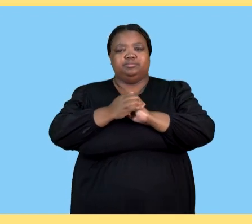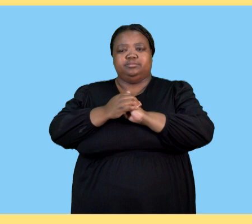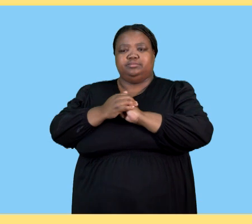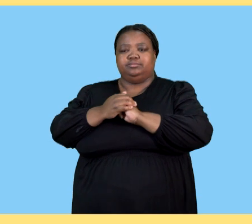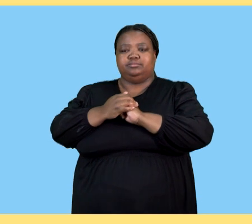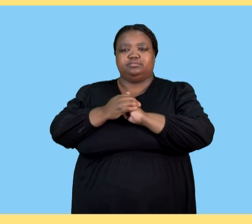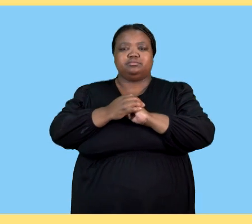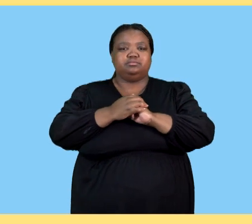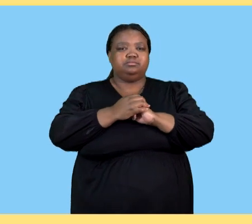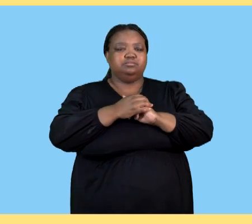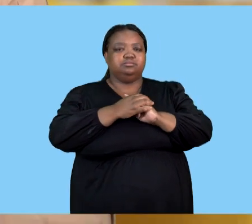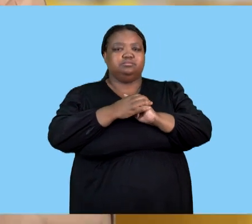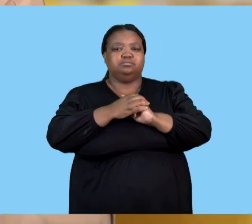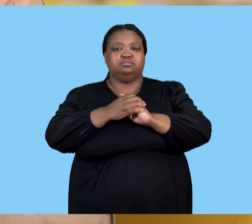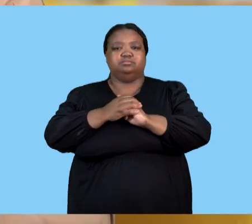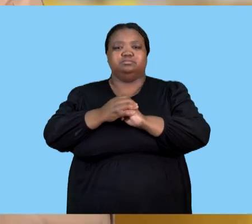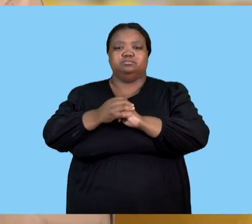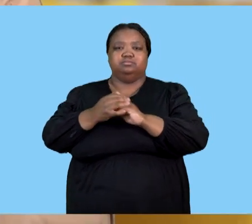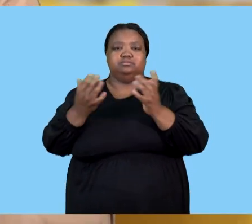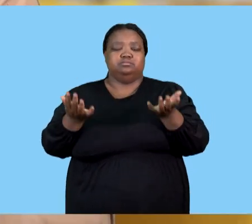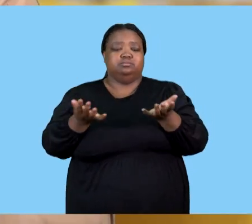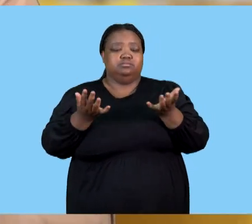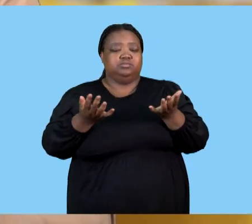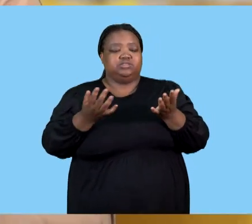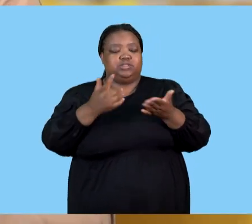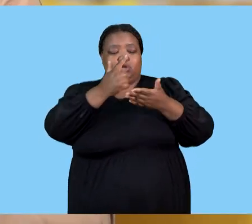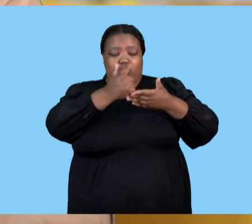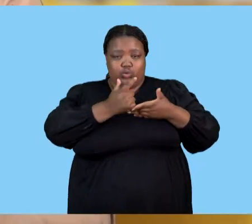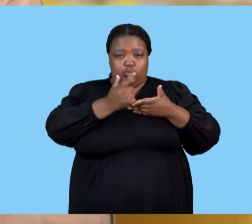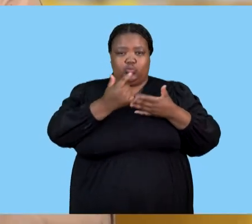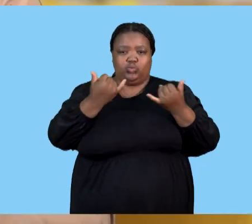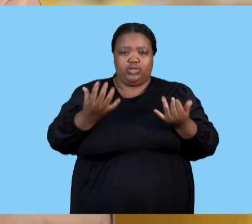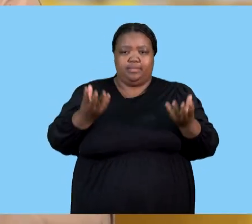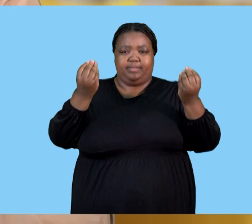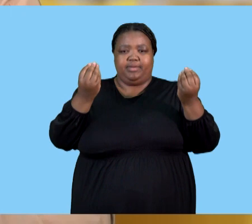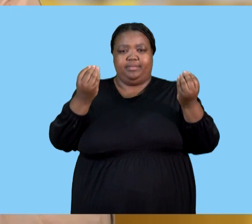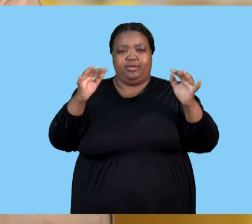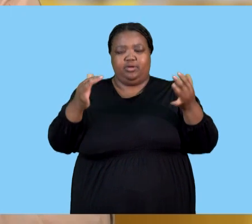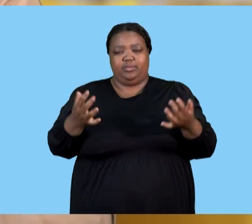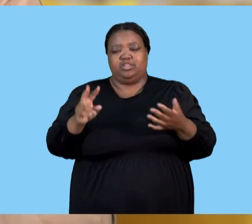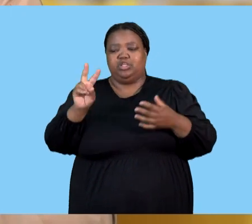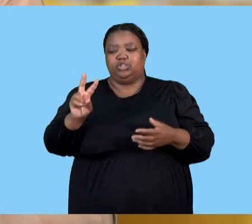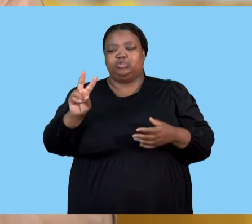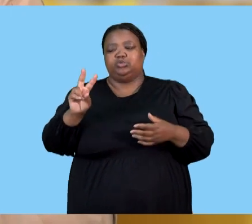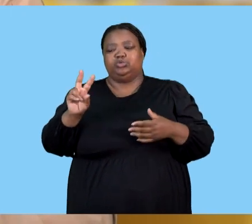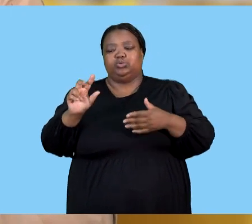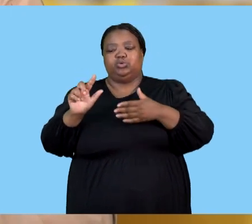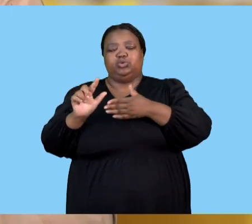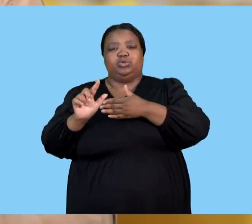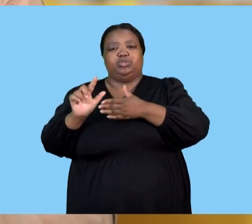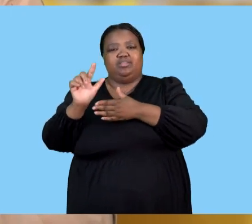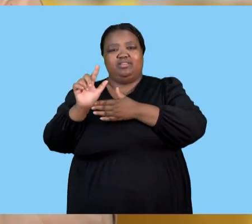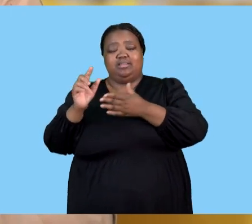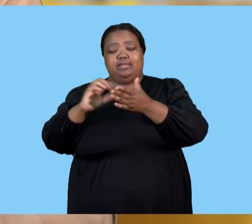going to make the same repayments on the loan as we made this year. How much do we make on the loan this year?